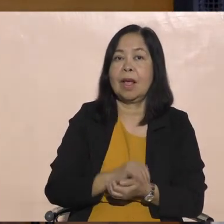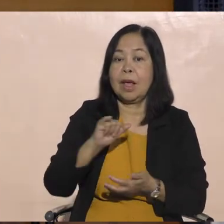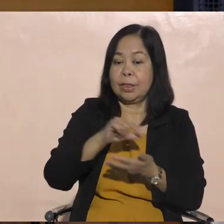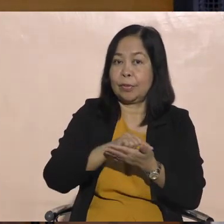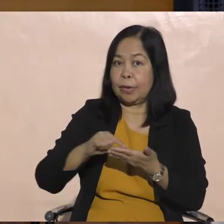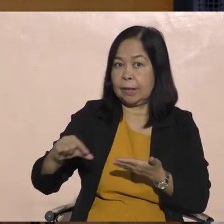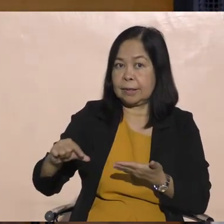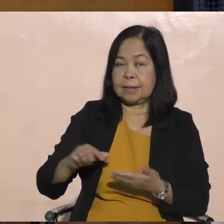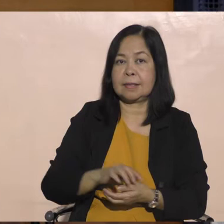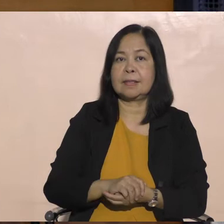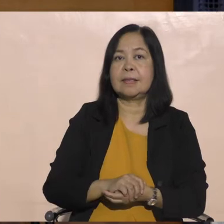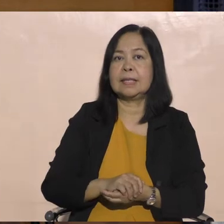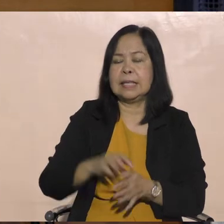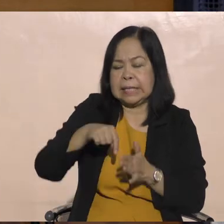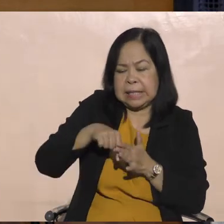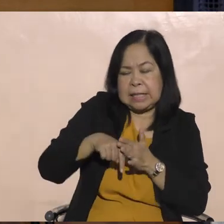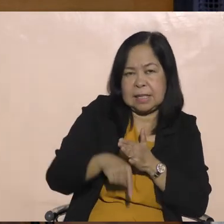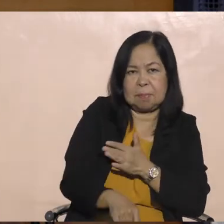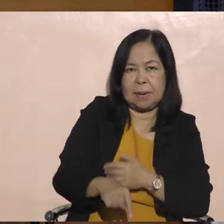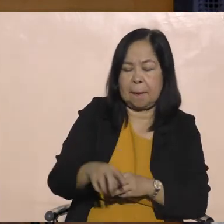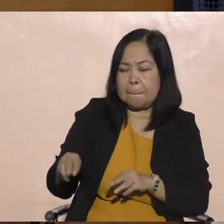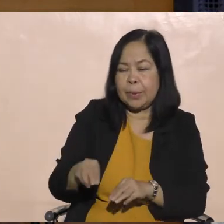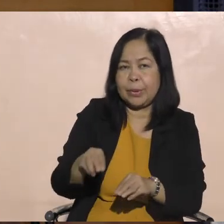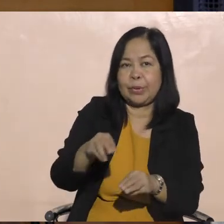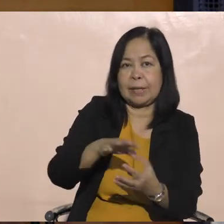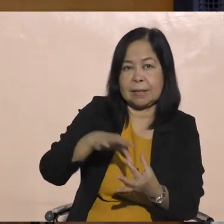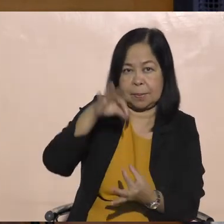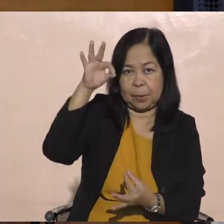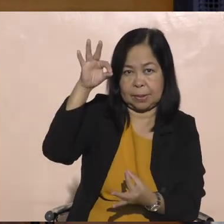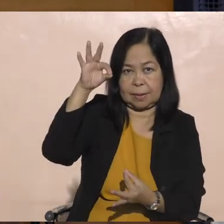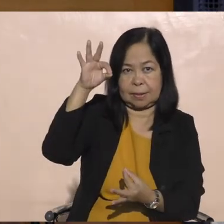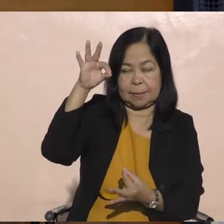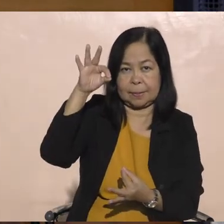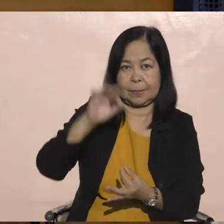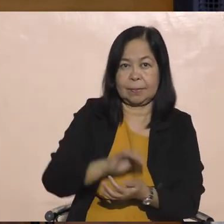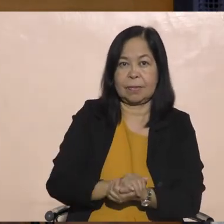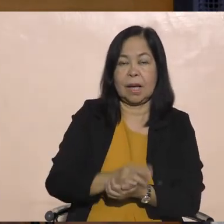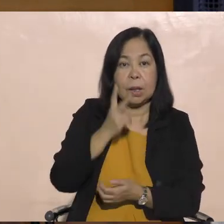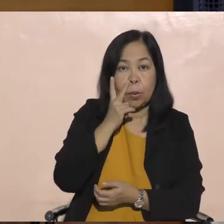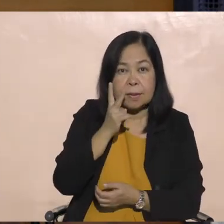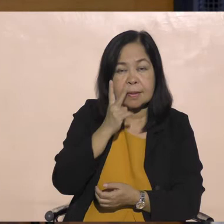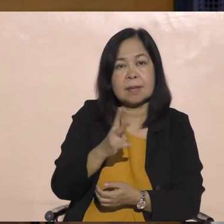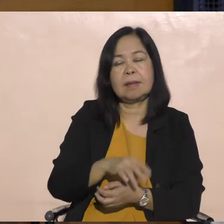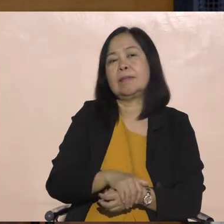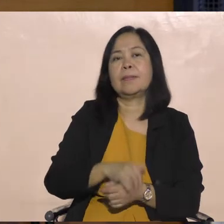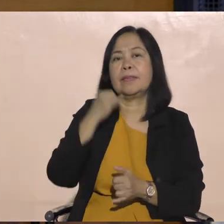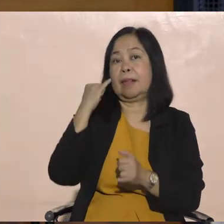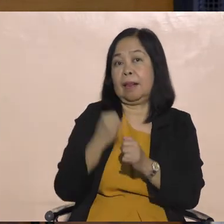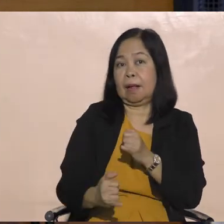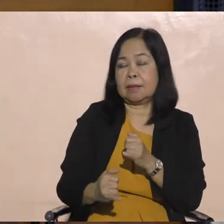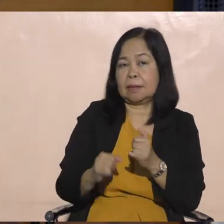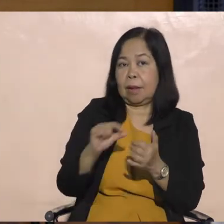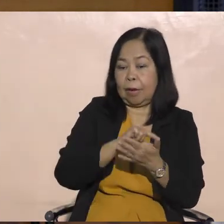33, the phrase deeply moved in spirit, makita nato diha mga kaigsoonan in